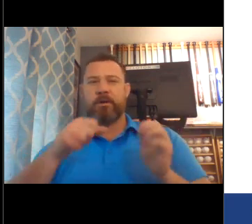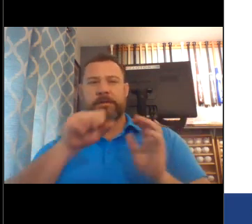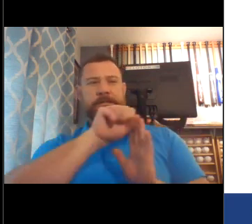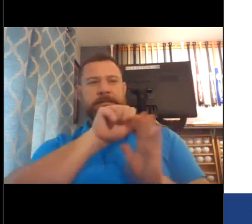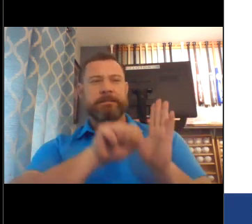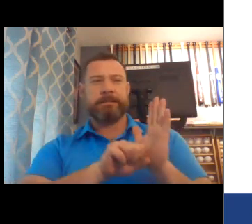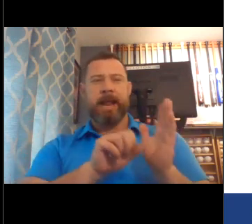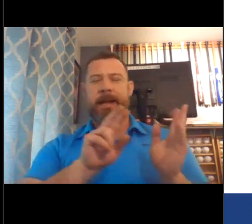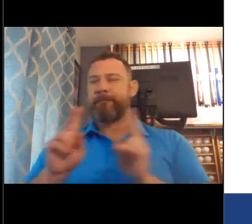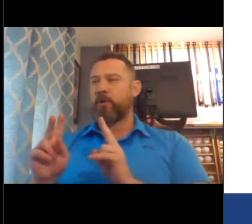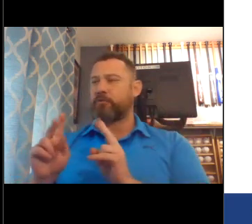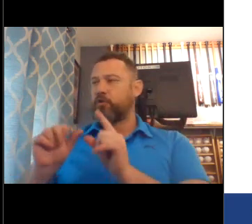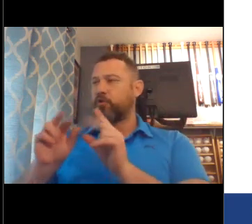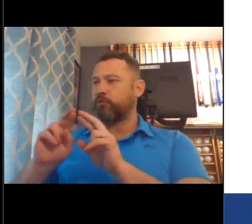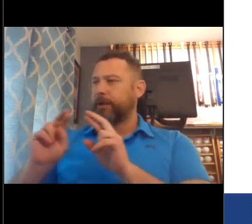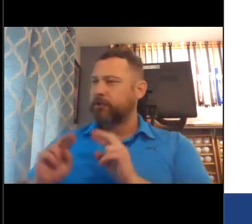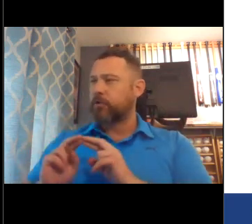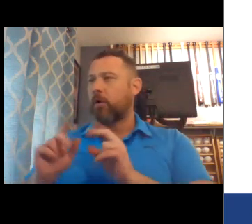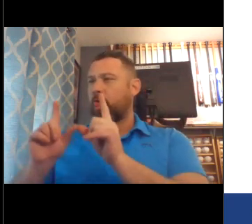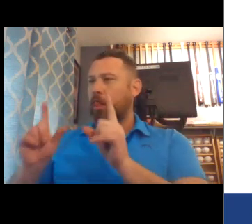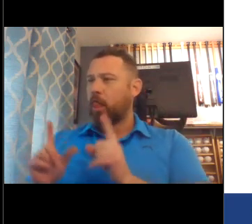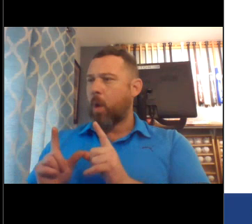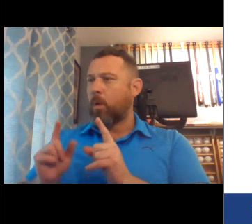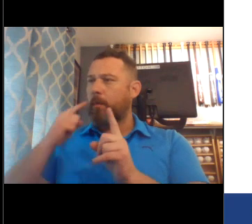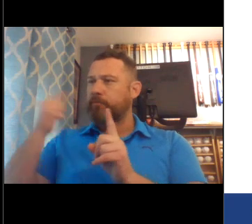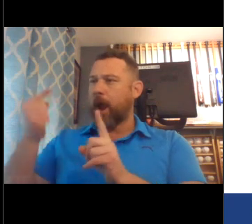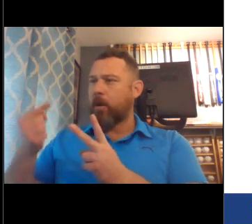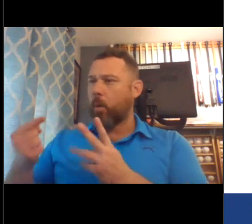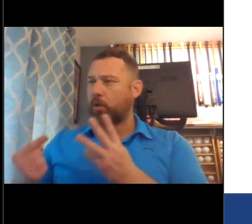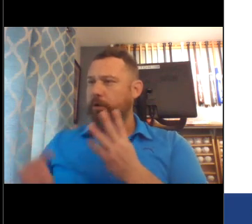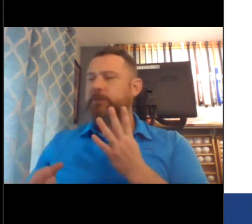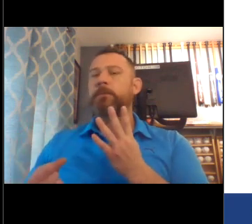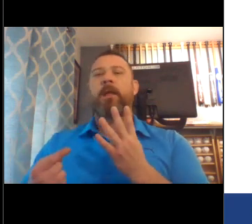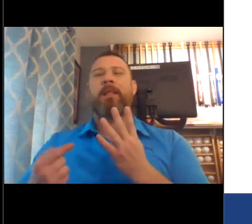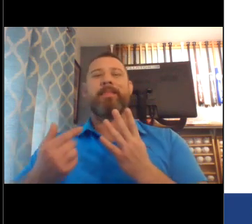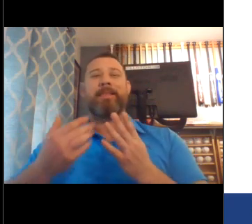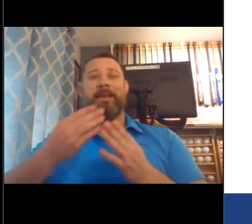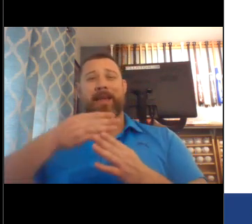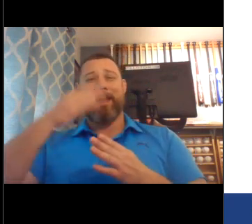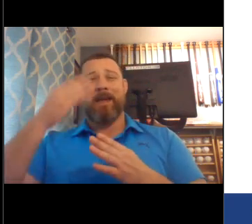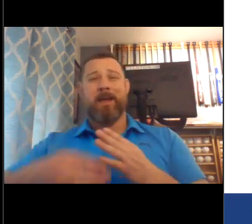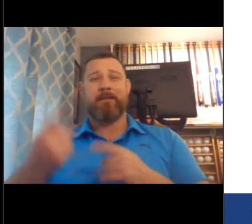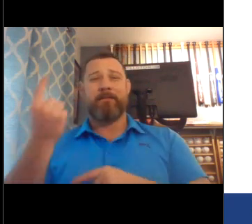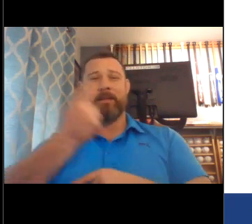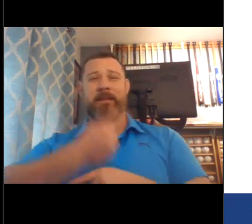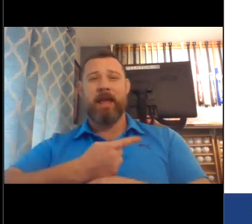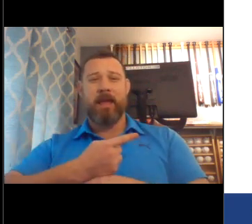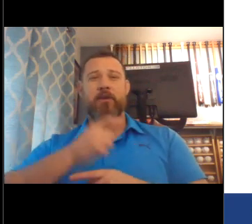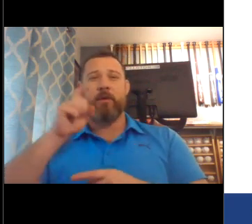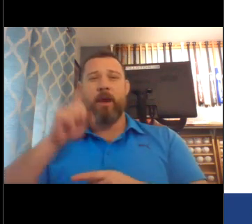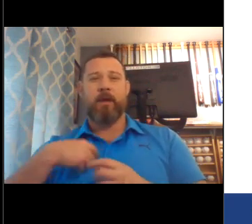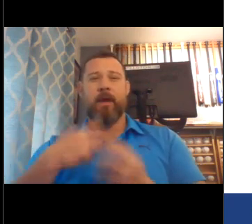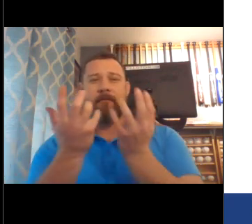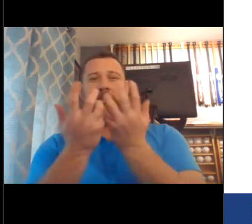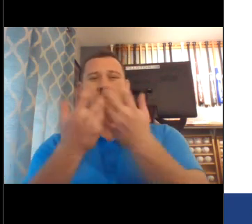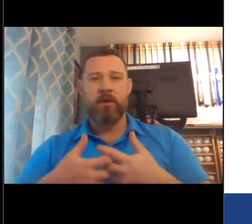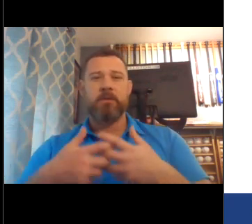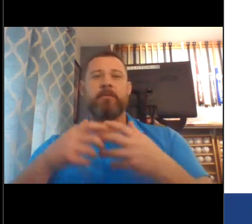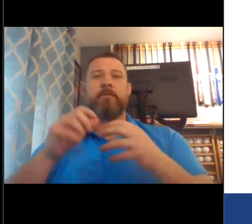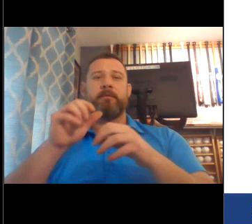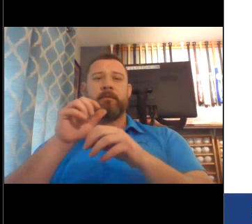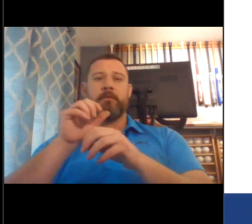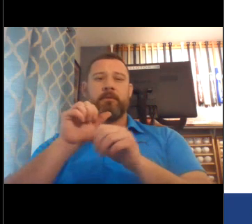regional priorities, state versus local priorities. At the end of the day, you got to have a cohesive strategy to